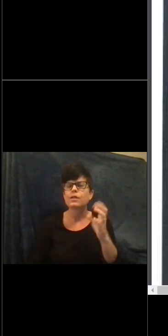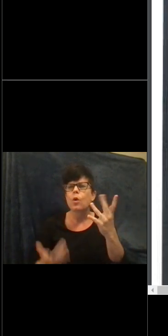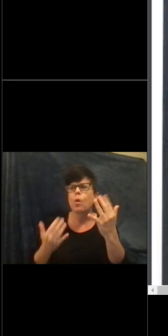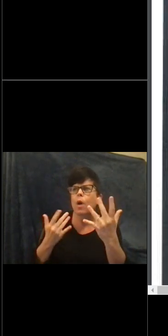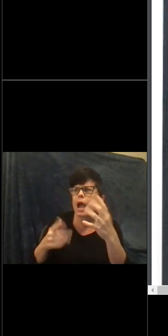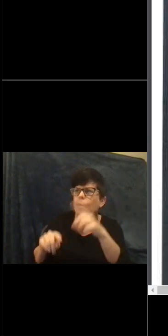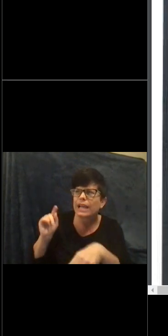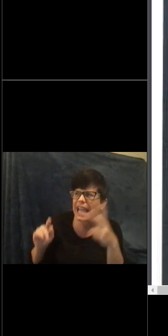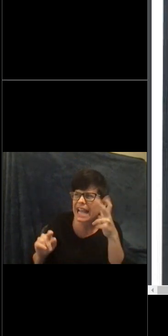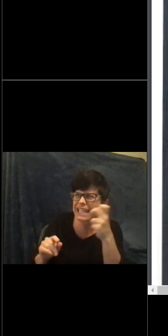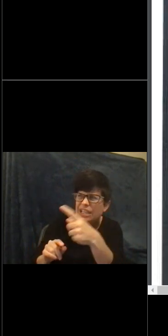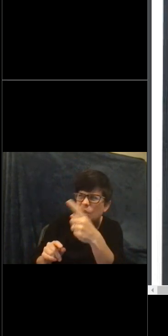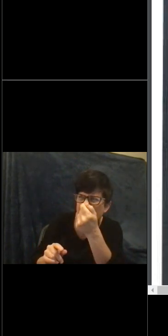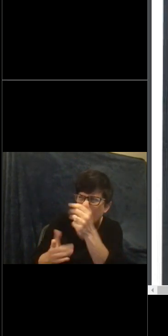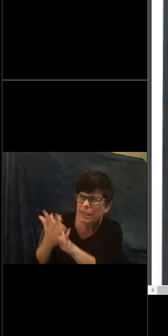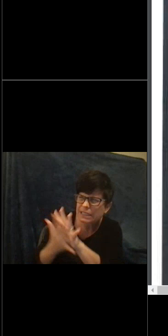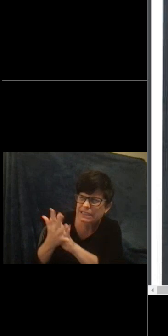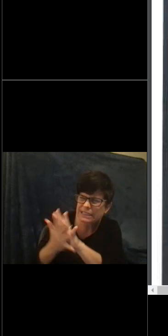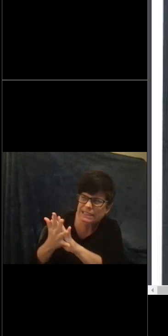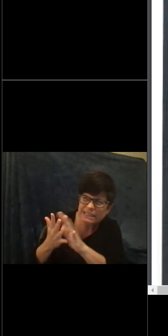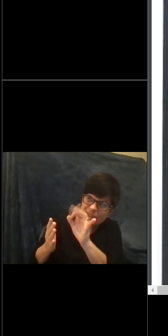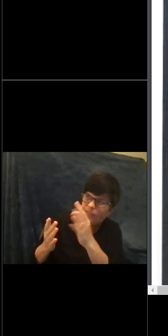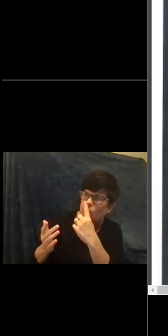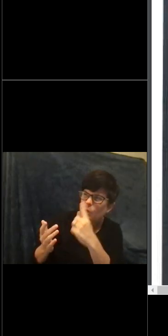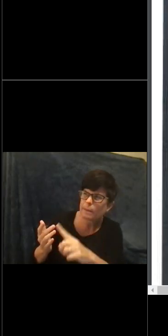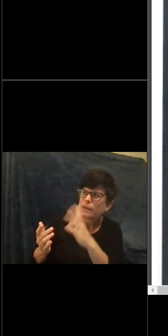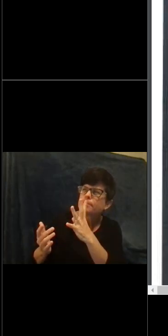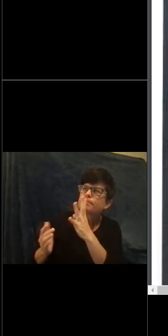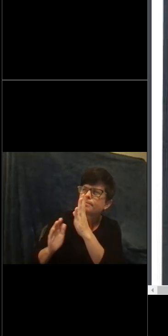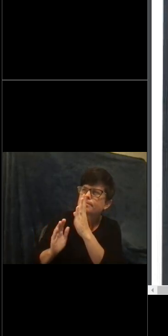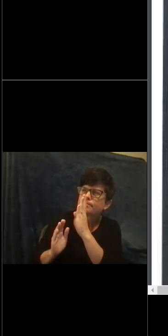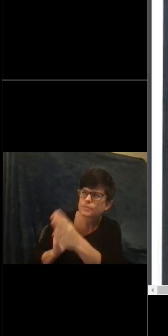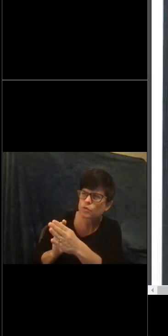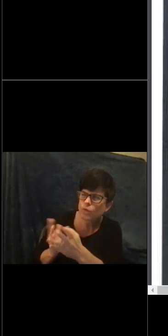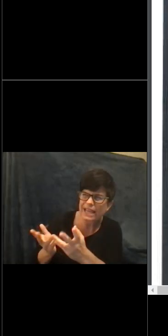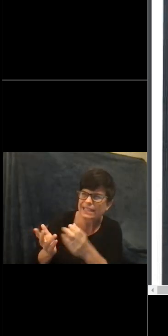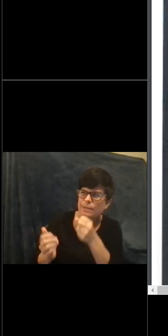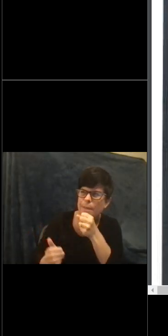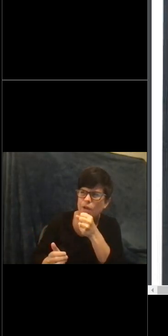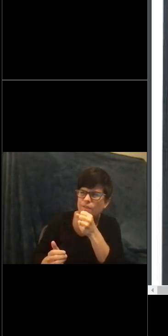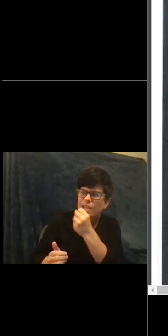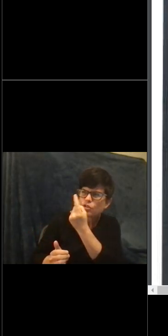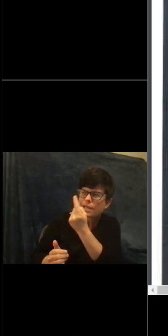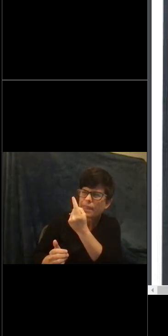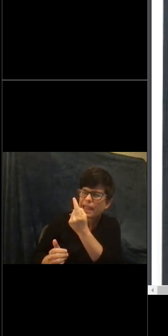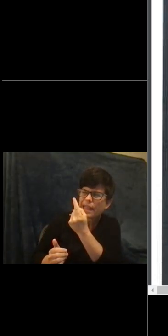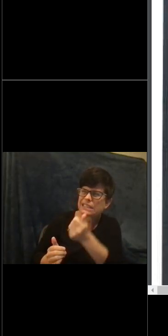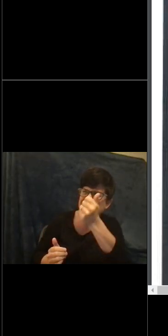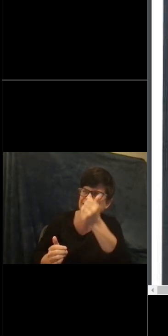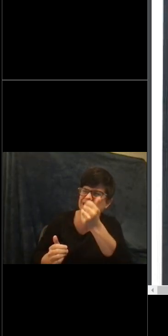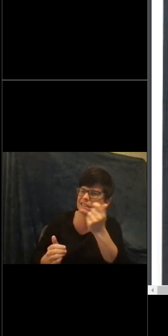You're a little bit muffled. If you could just speak directly to the microphone, or could we increase the volume, Ms.